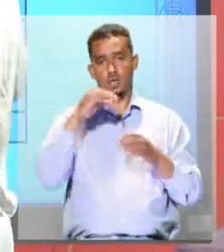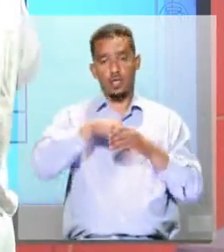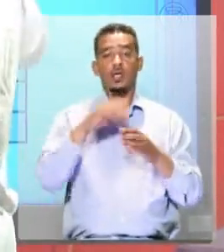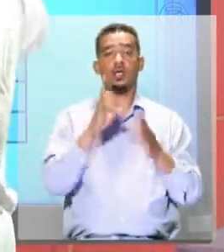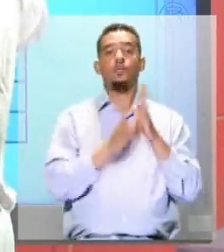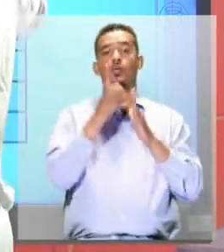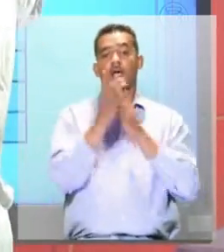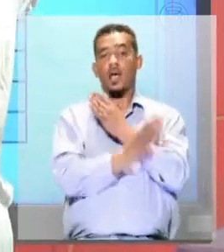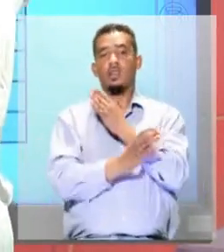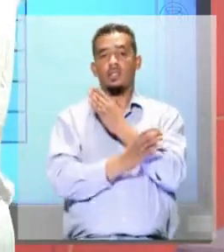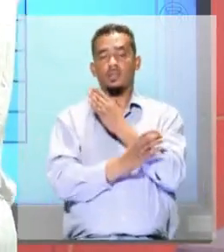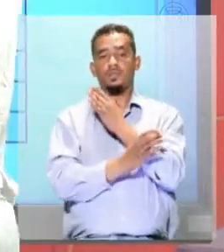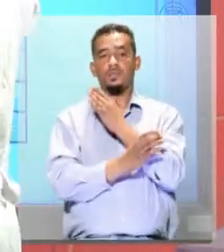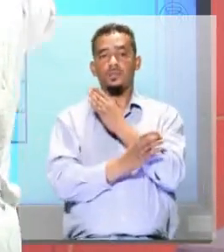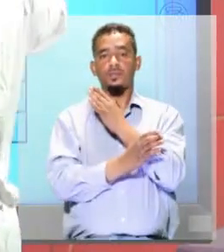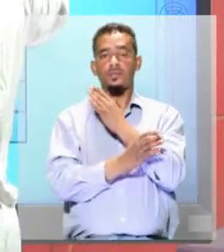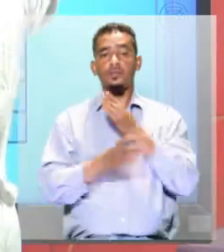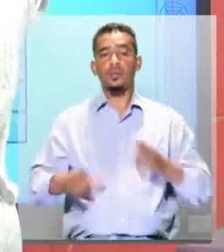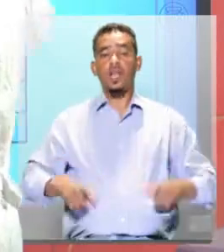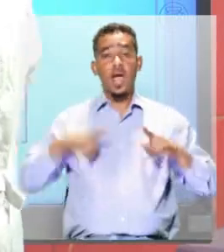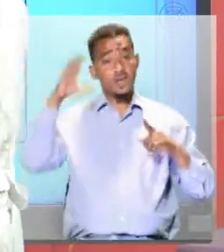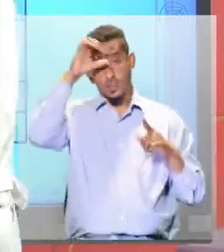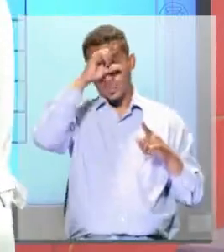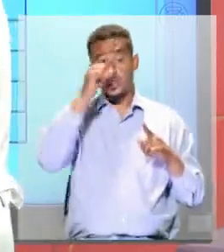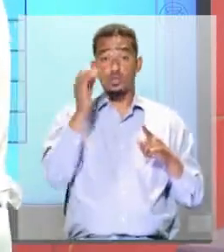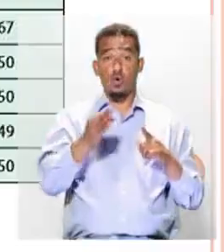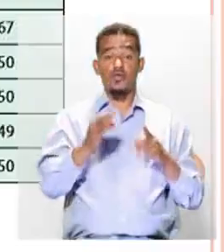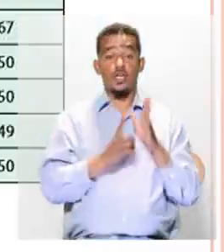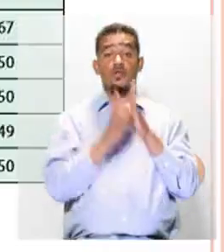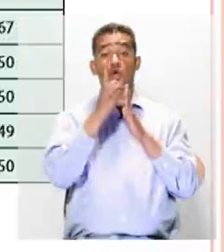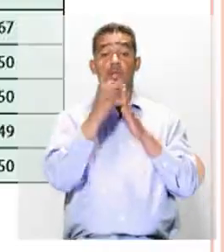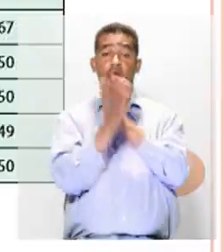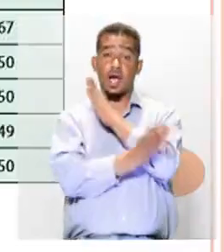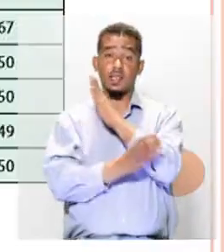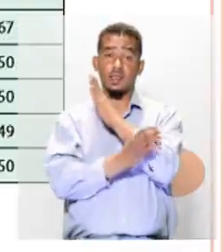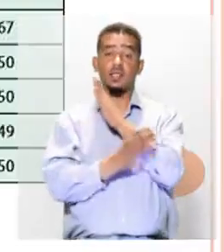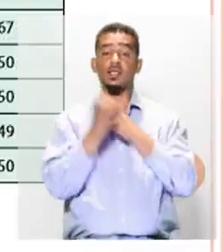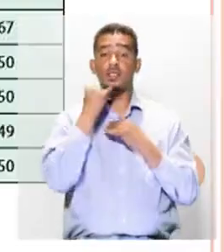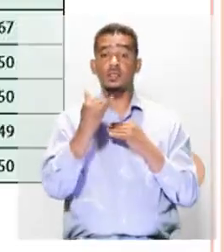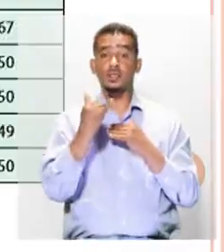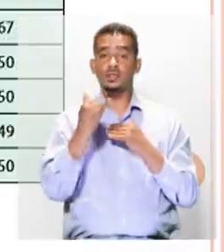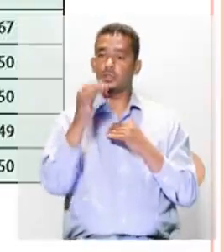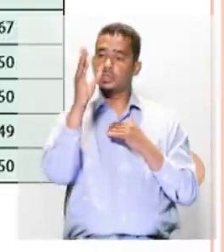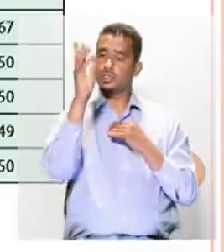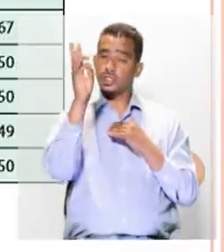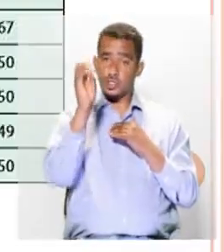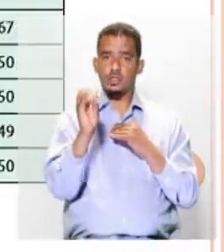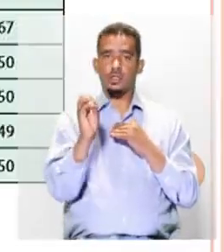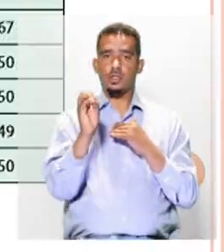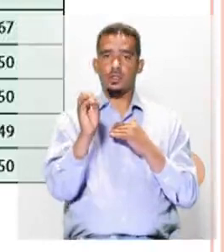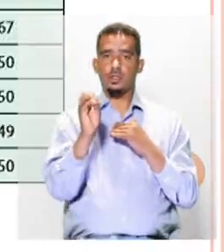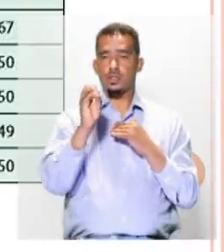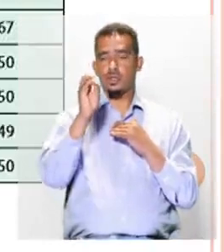So life expectancy of developing country, it is